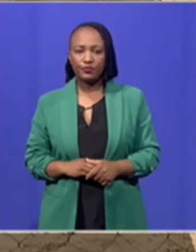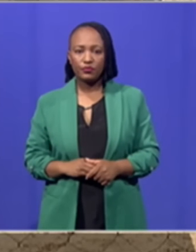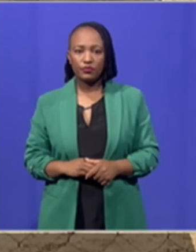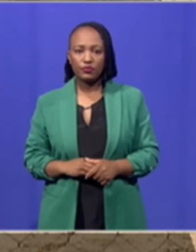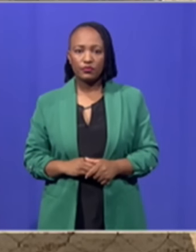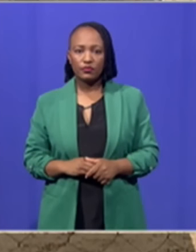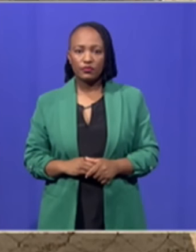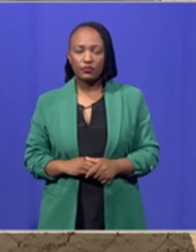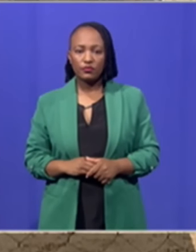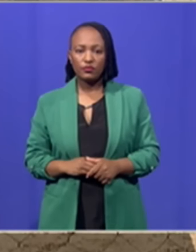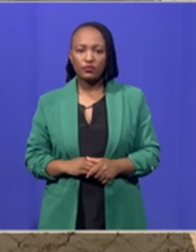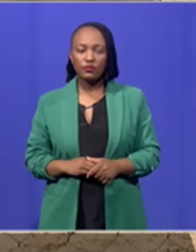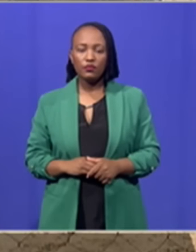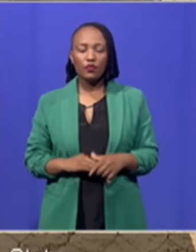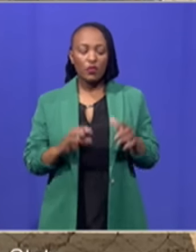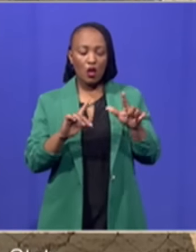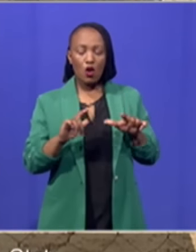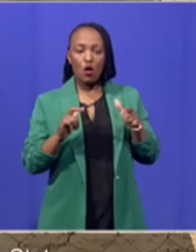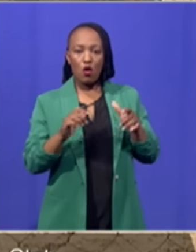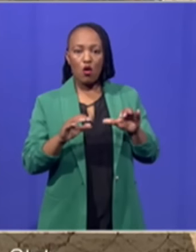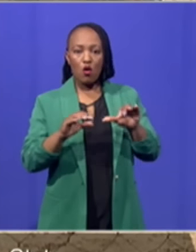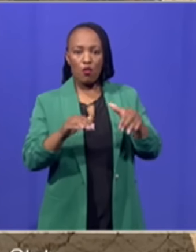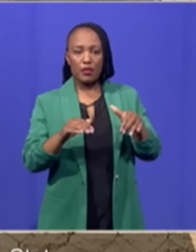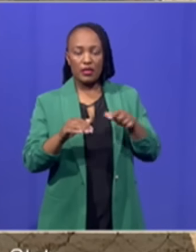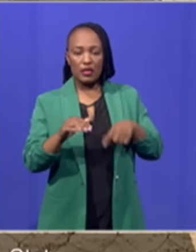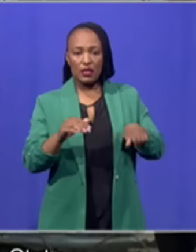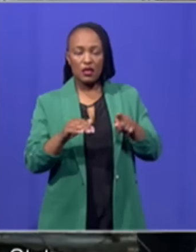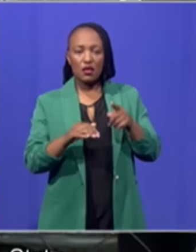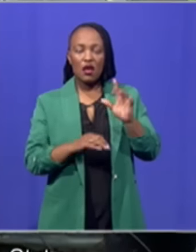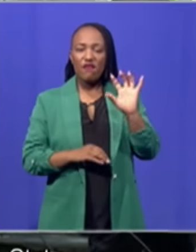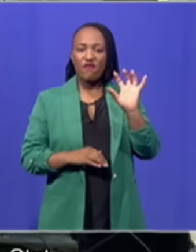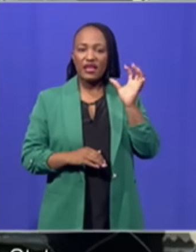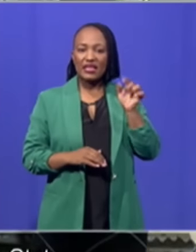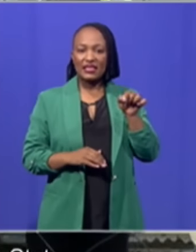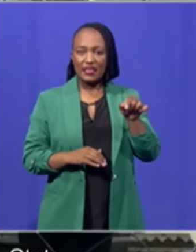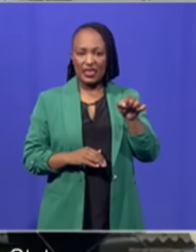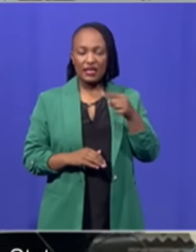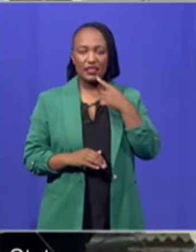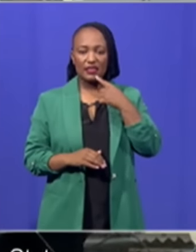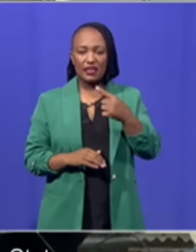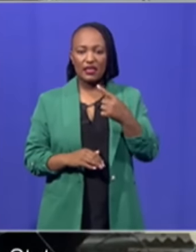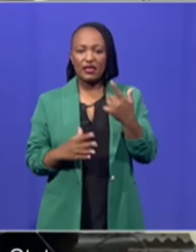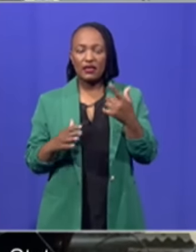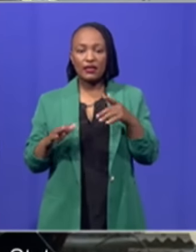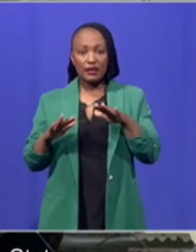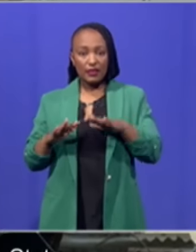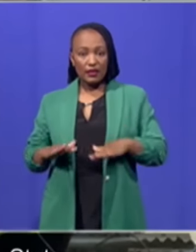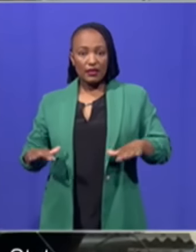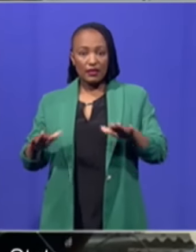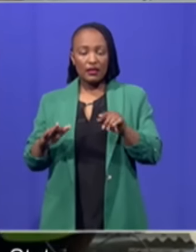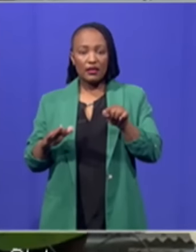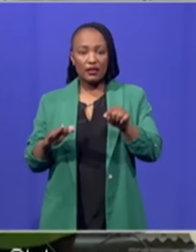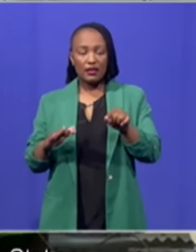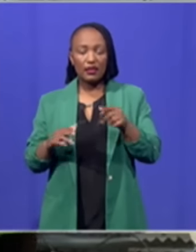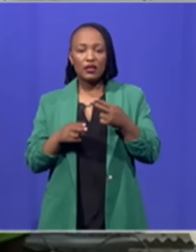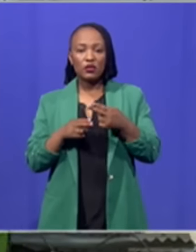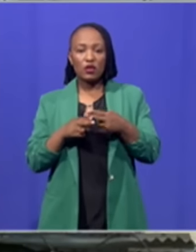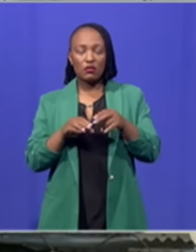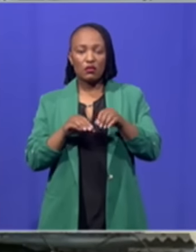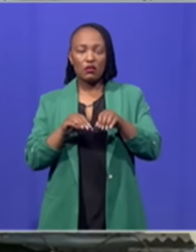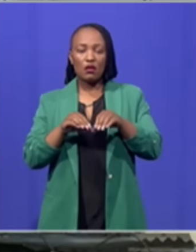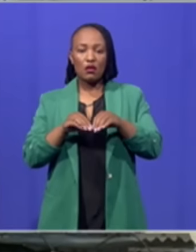Bekeng ena komiti ya phethahatso ya province ya Free State e utlwile hore moralo wa motheo wa tsamaiso ya dikgwerekgwere